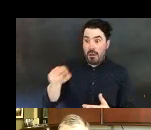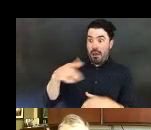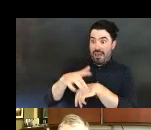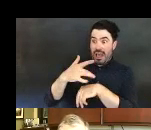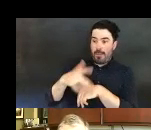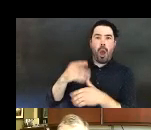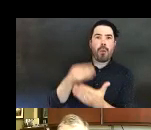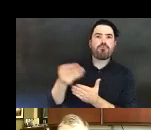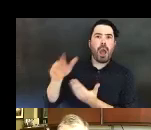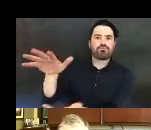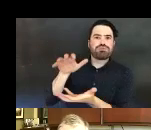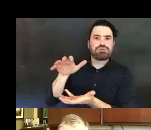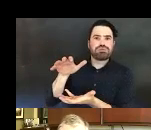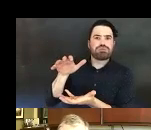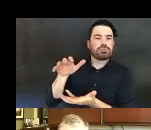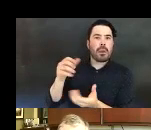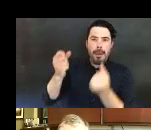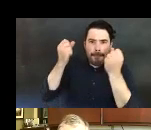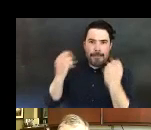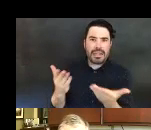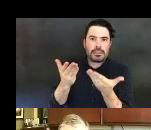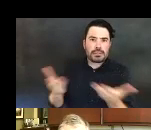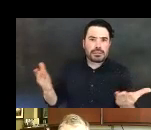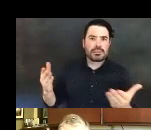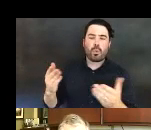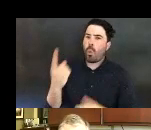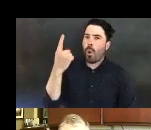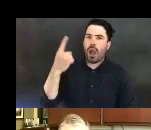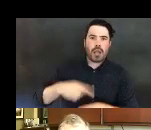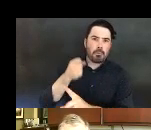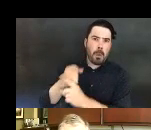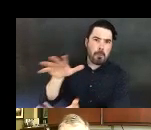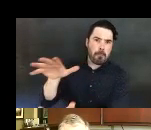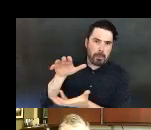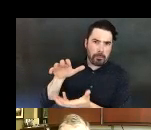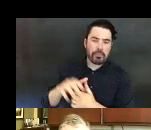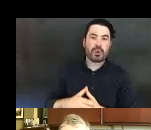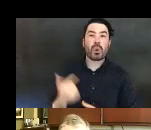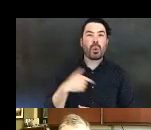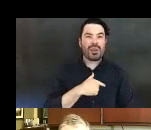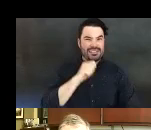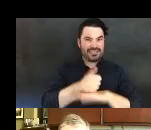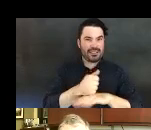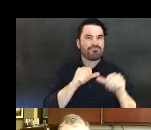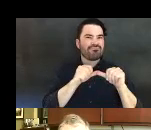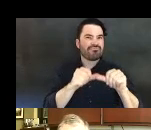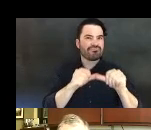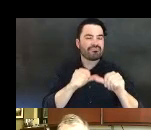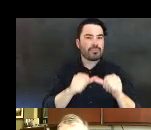large number of supplies in one purchase. We have committed to an ongoing purchase program to stabilize our